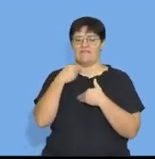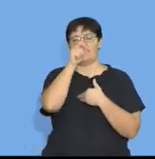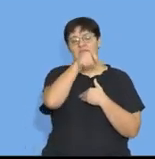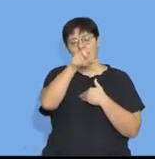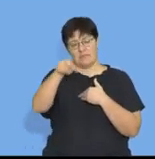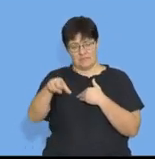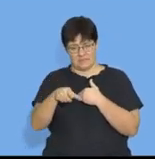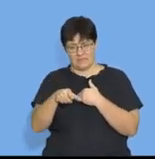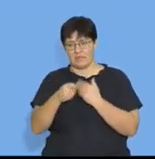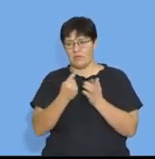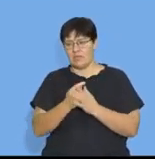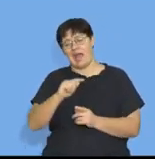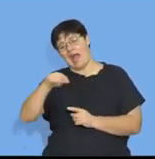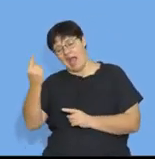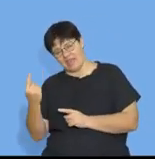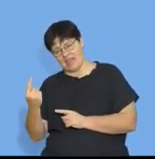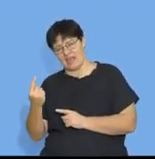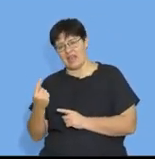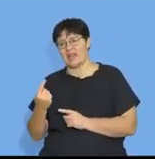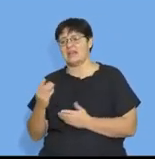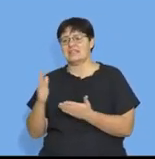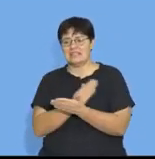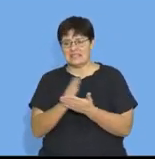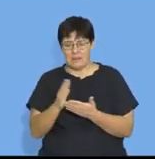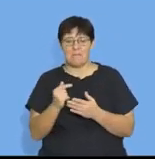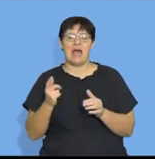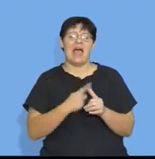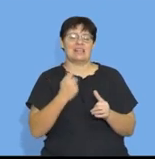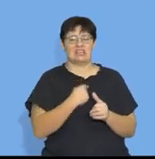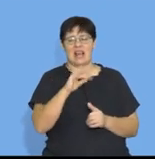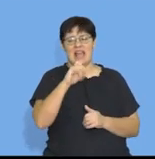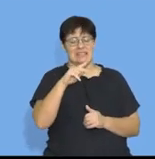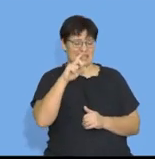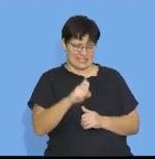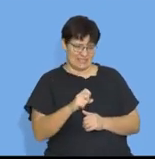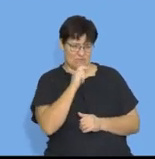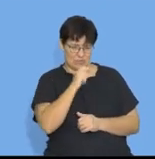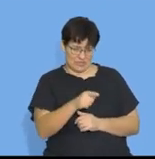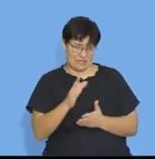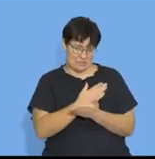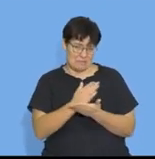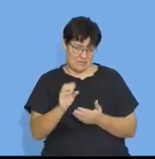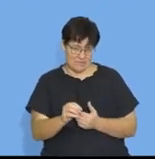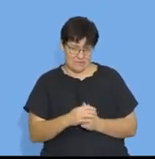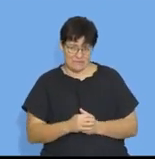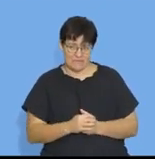safe for people with there are other materials where some individuals have allergies to latex which are